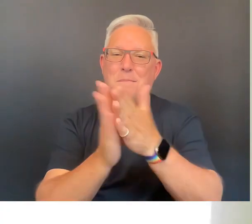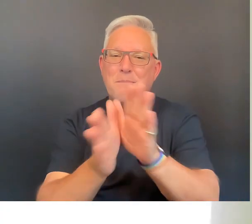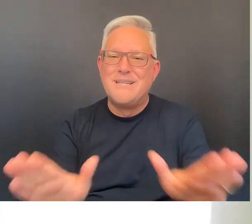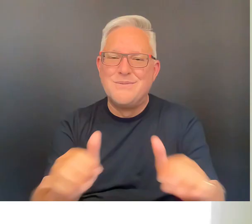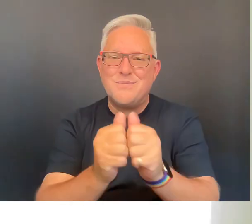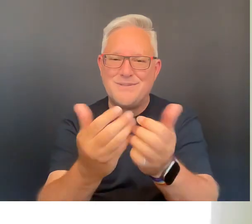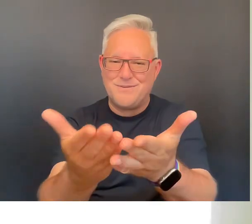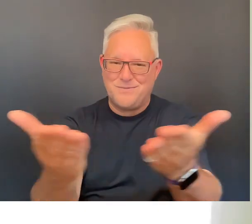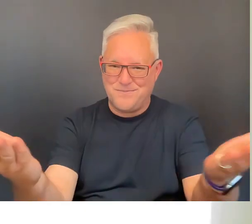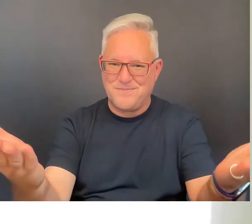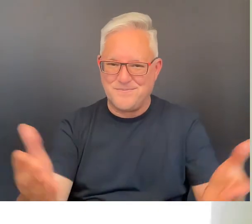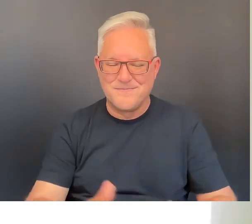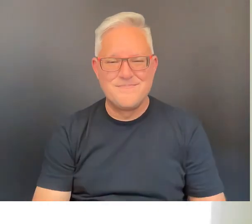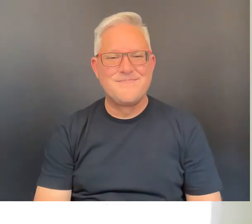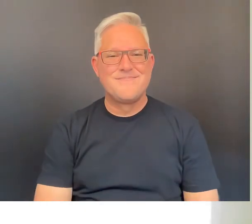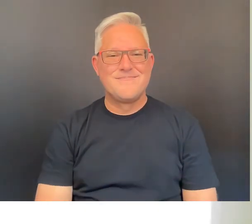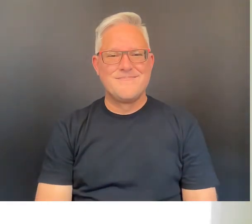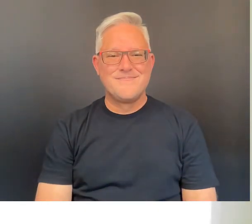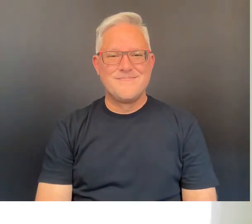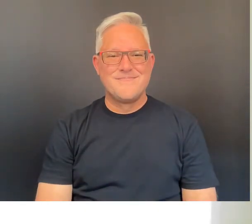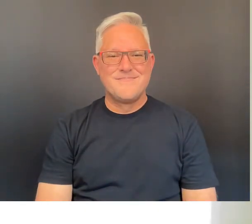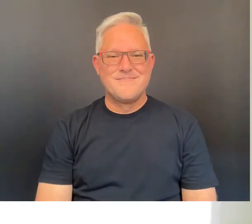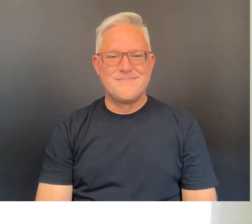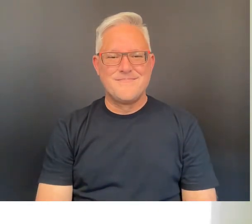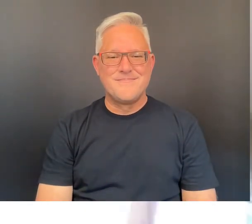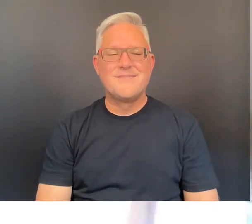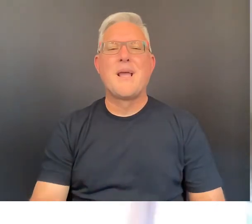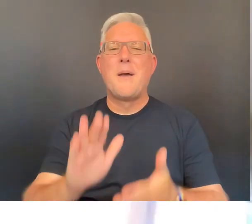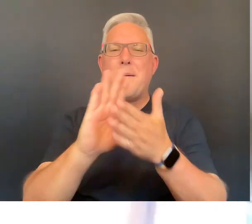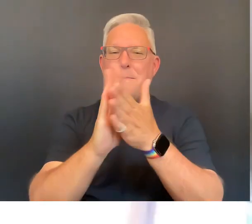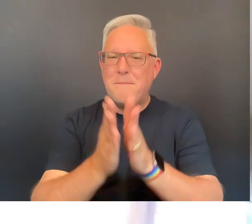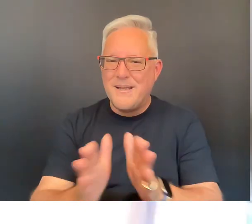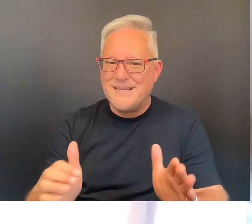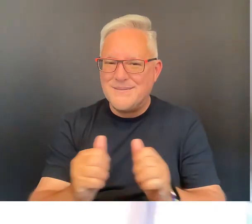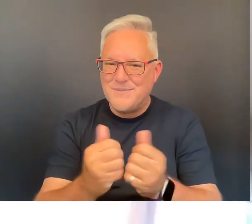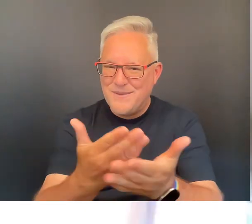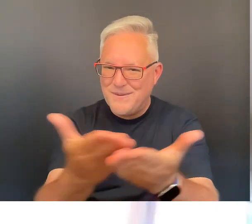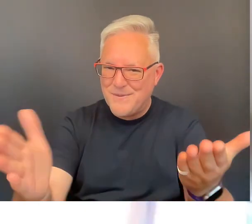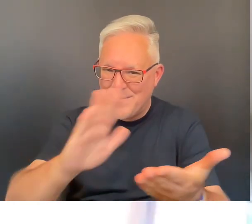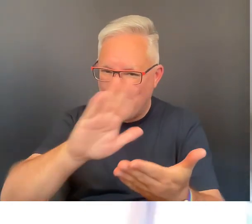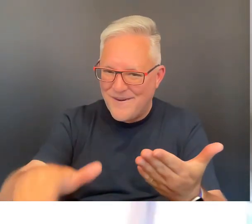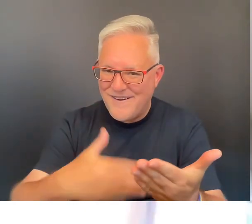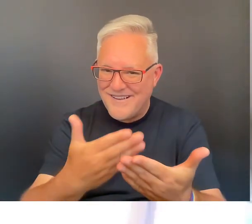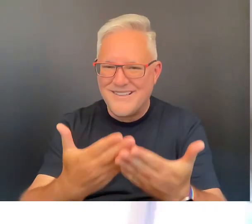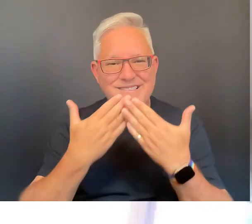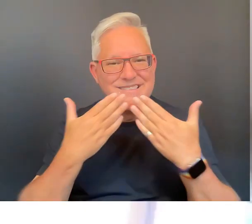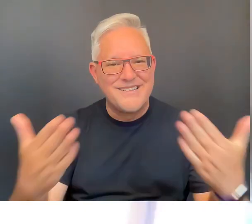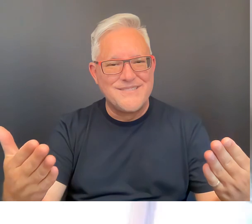peace be with you. Peace be with you all. Thank you.